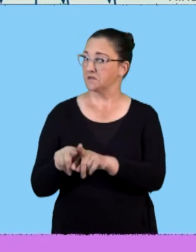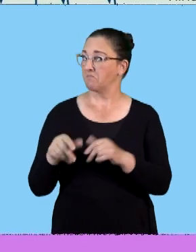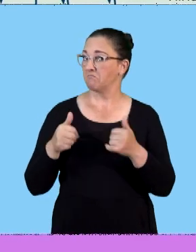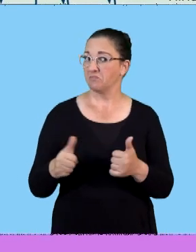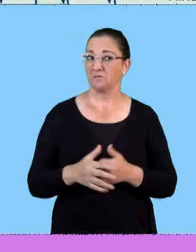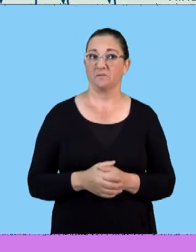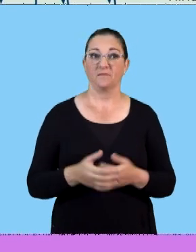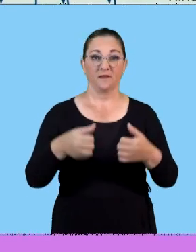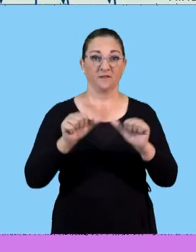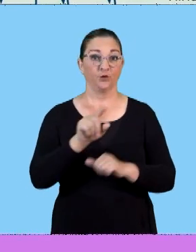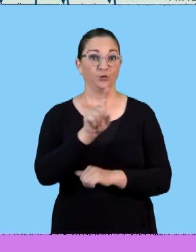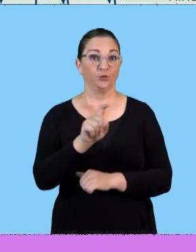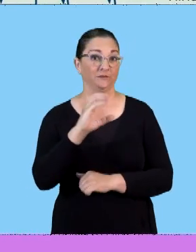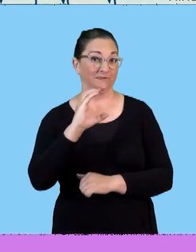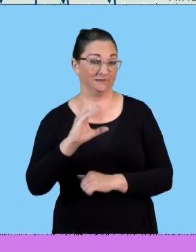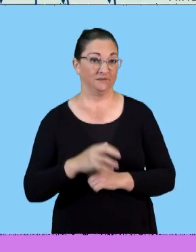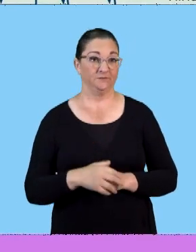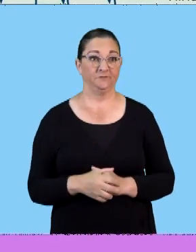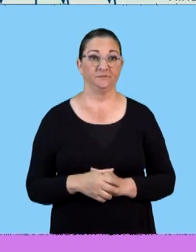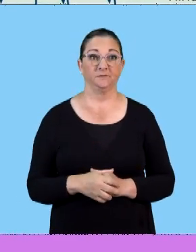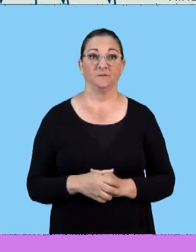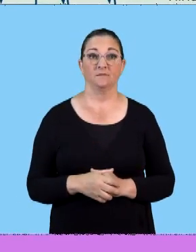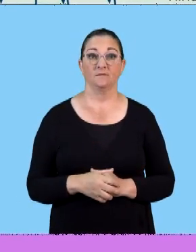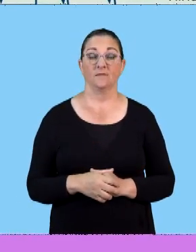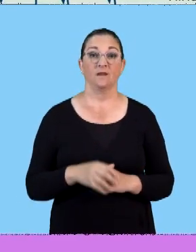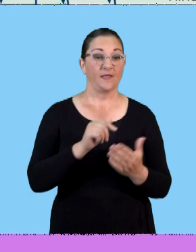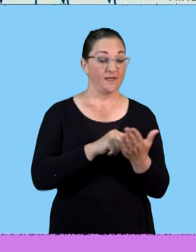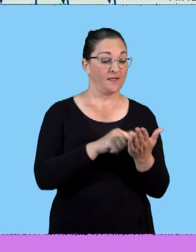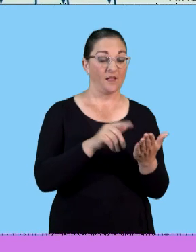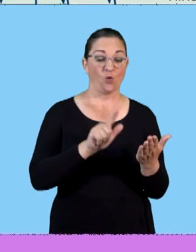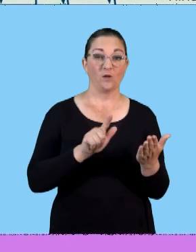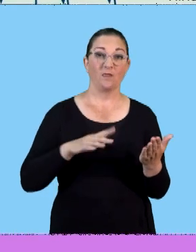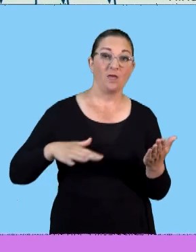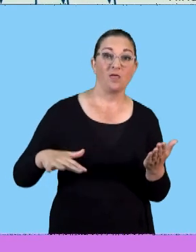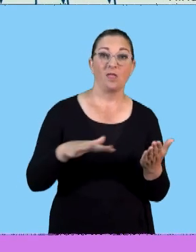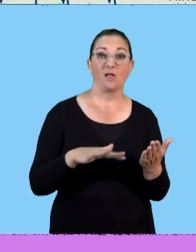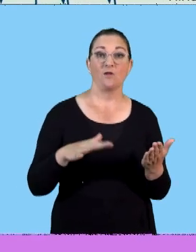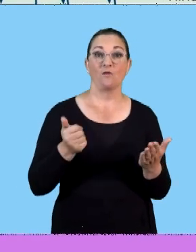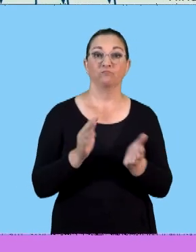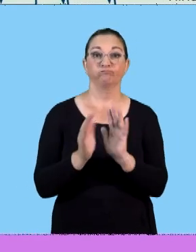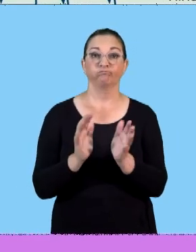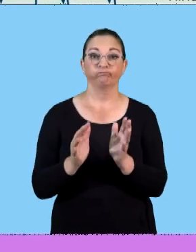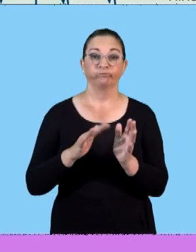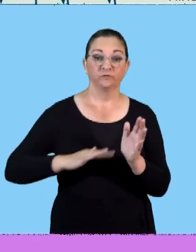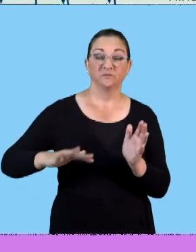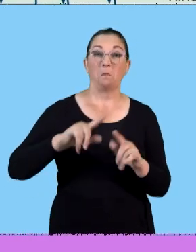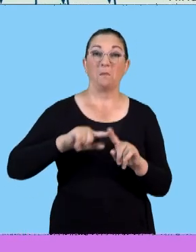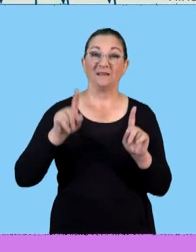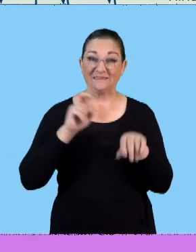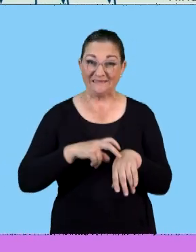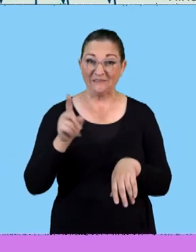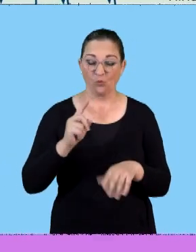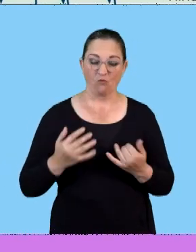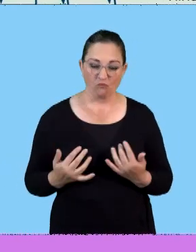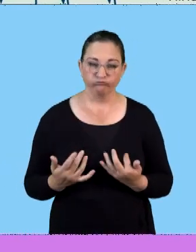now look at question number C. Question number C is saying, calculate the area of the soccer field that has to be covered with